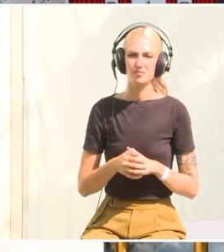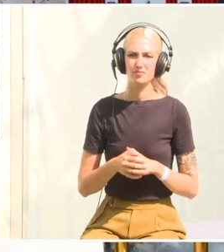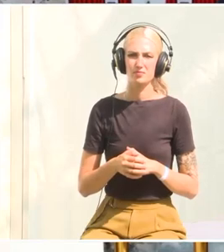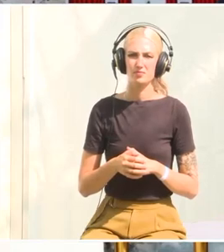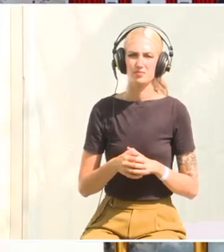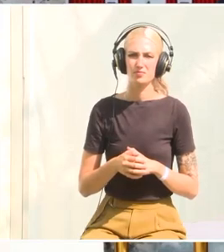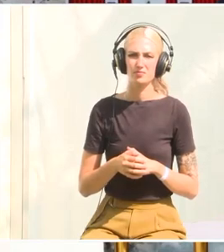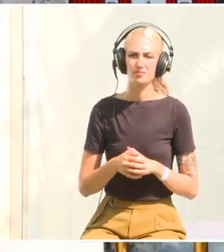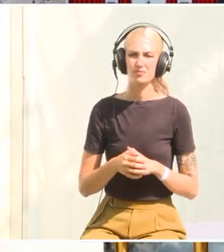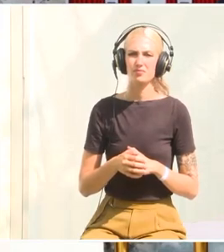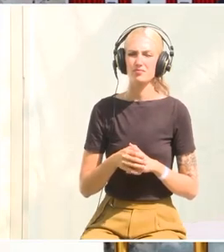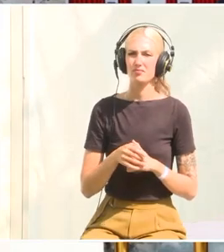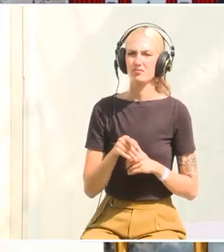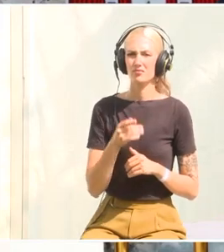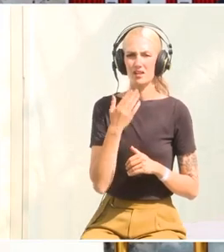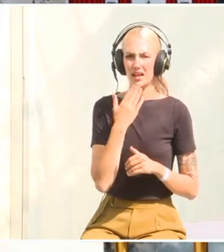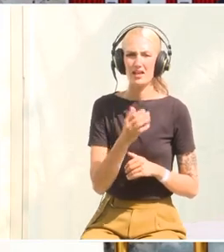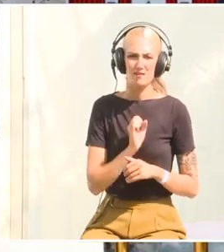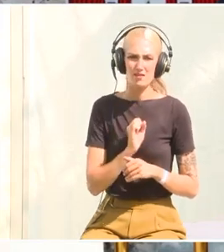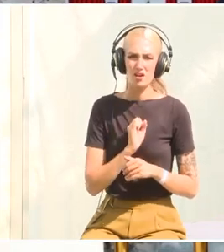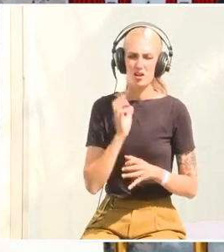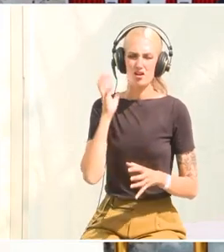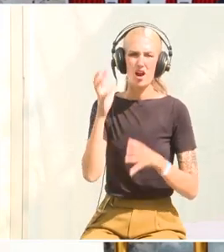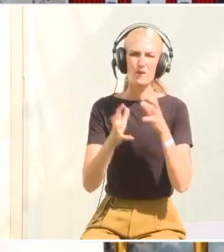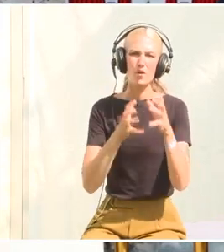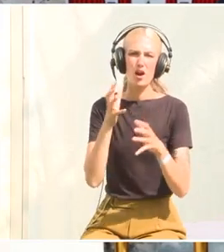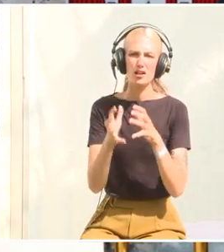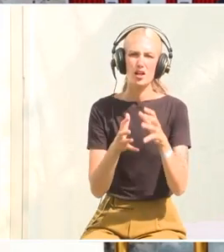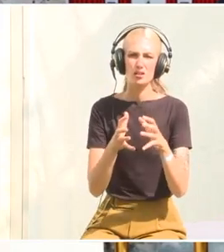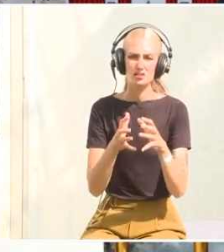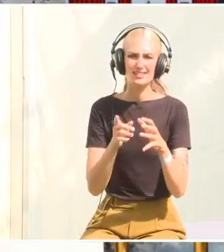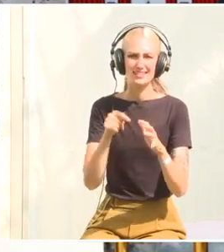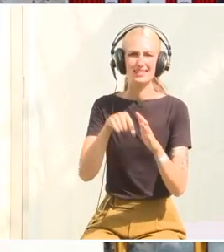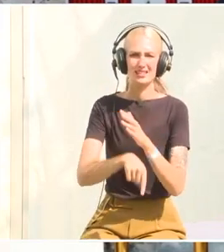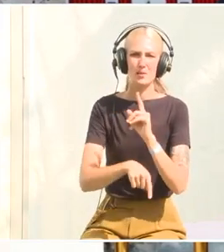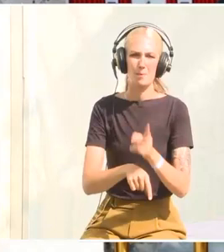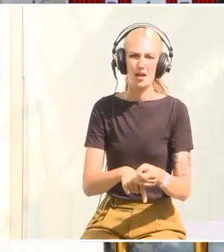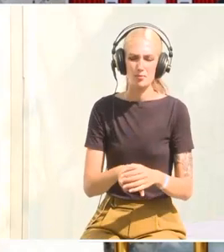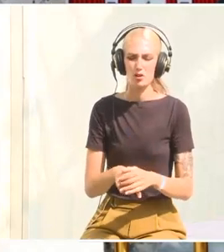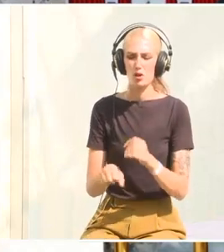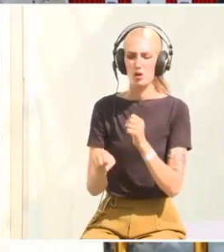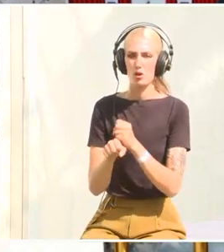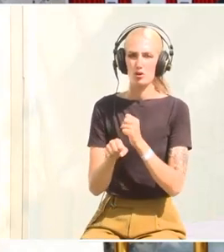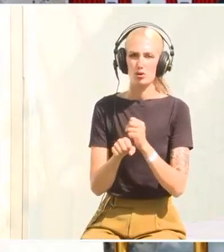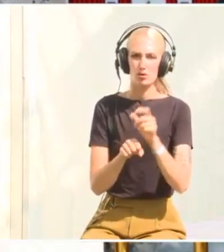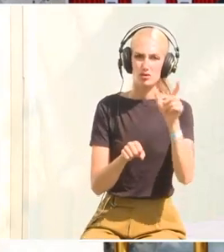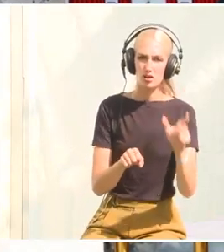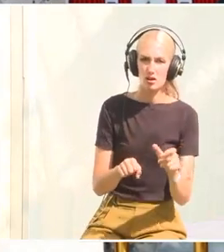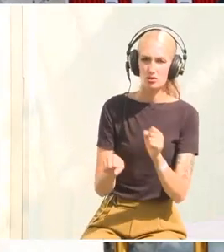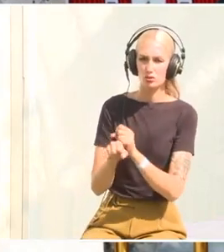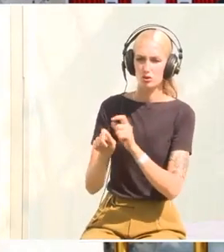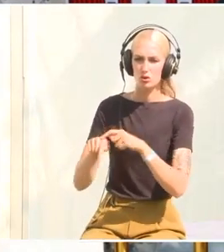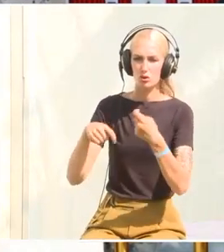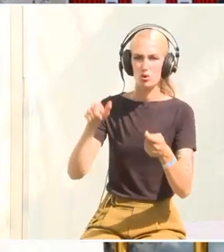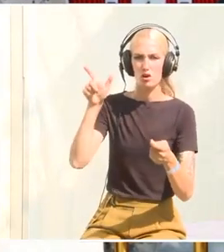international migration context, so it needs to have that international element to it. So the employer and employee need to be located in different